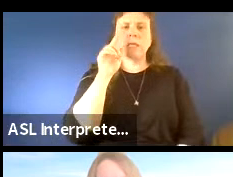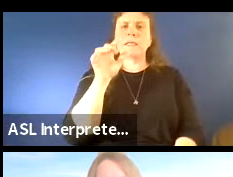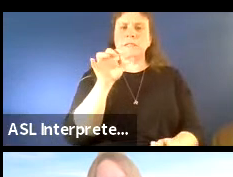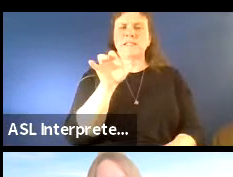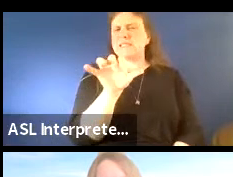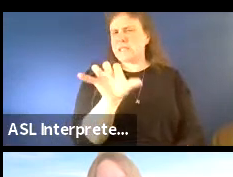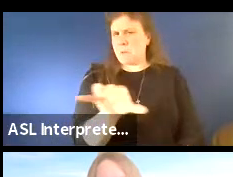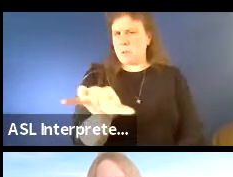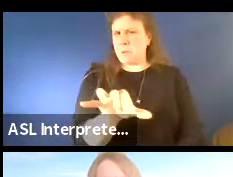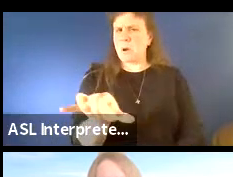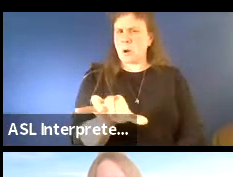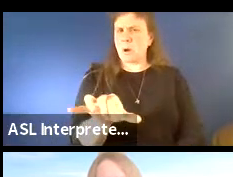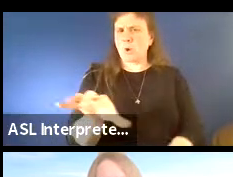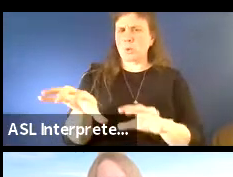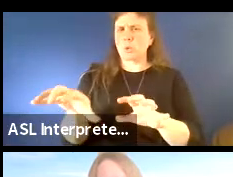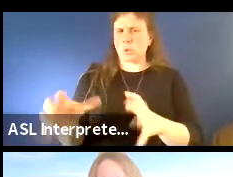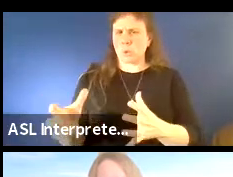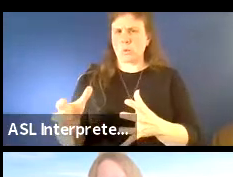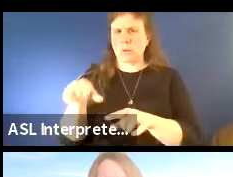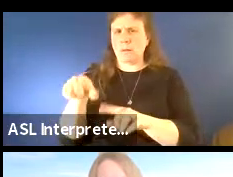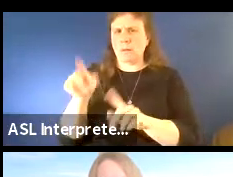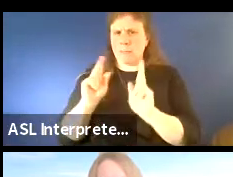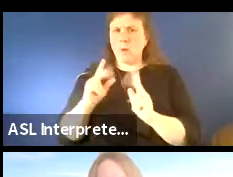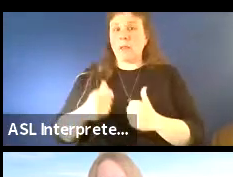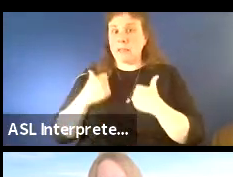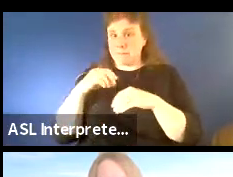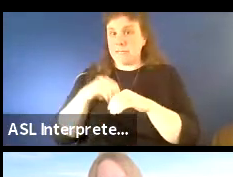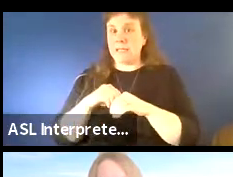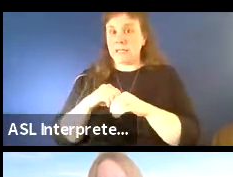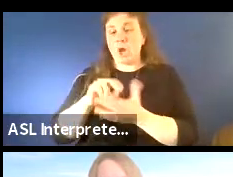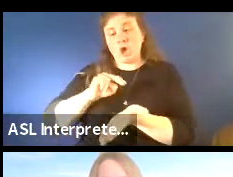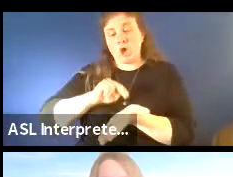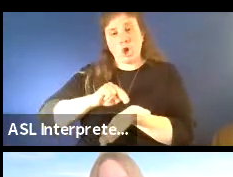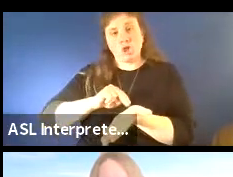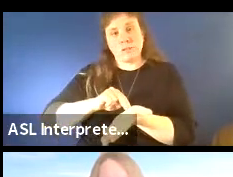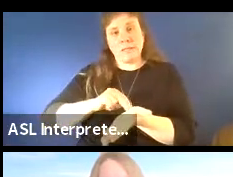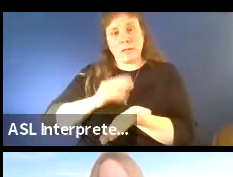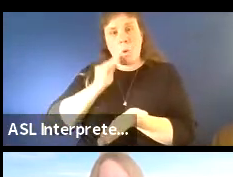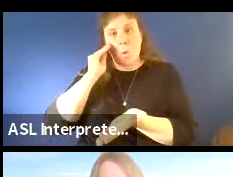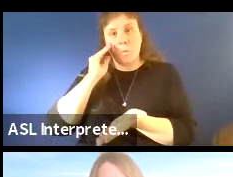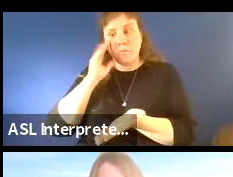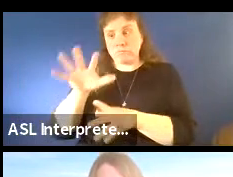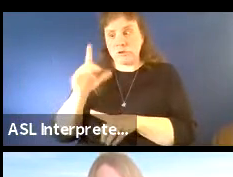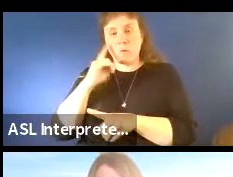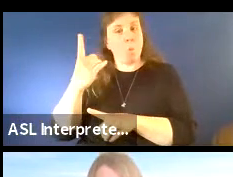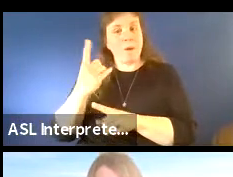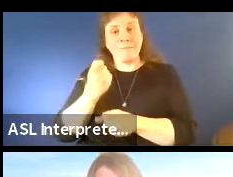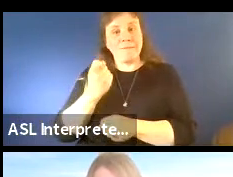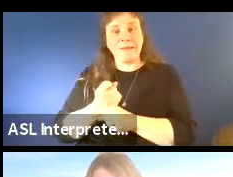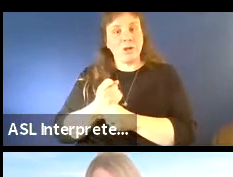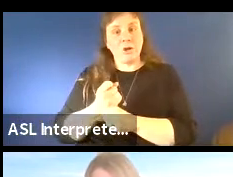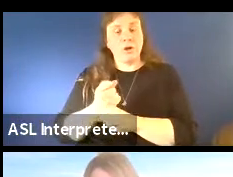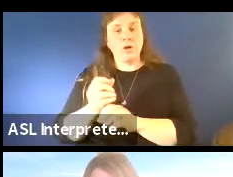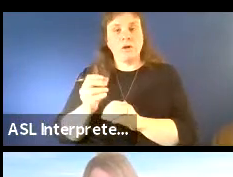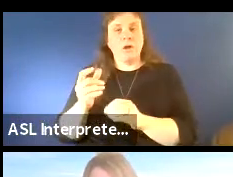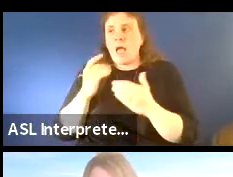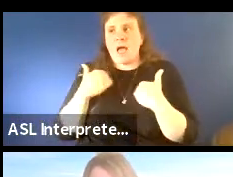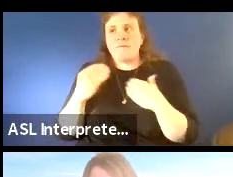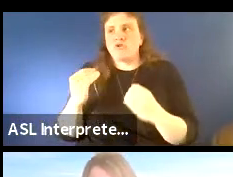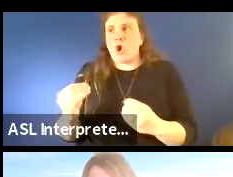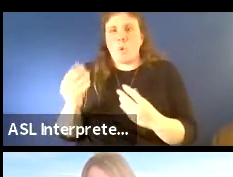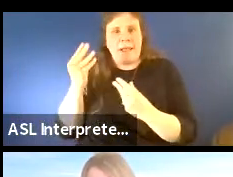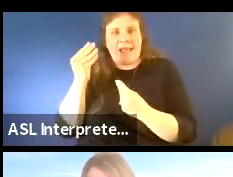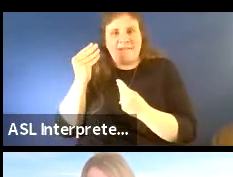population to those who have been in nursing homes, who basically for a year didn't get informed choice.